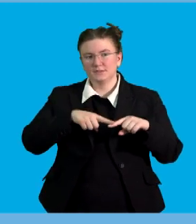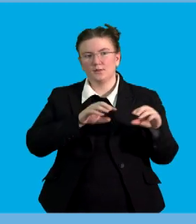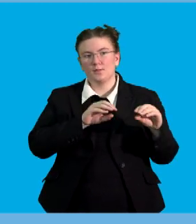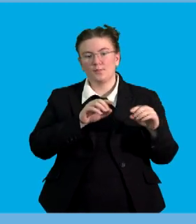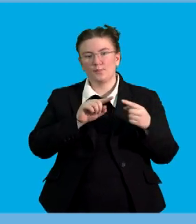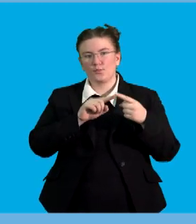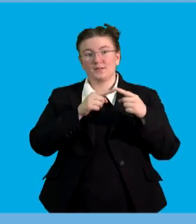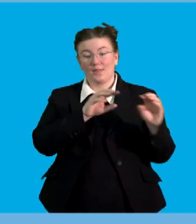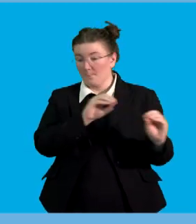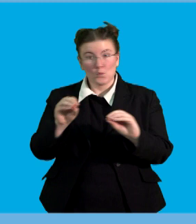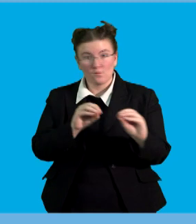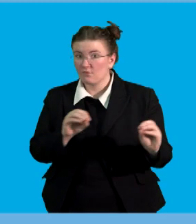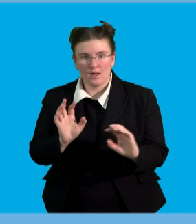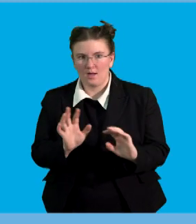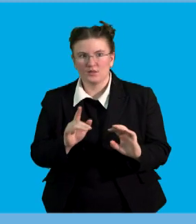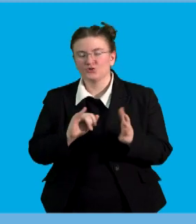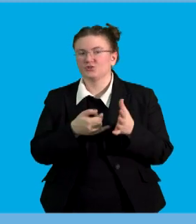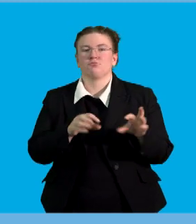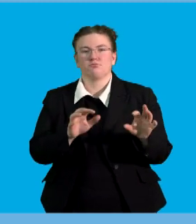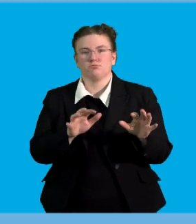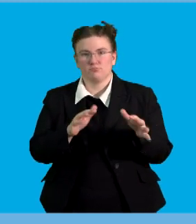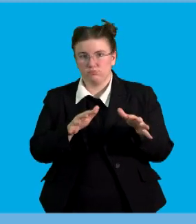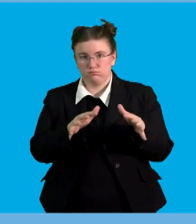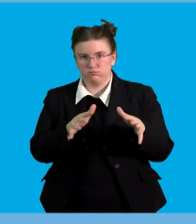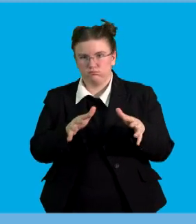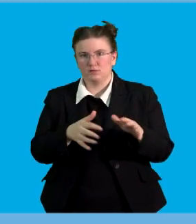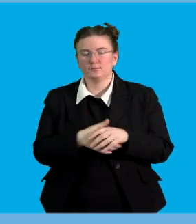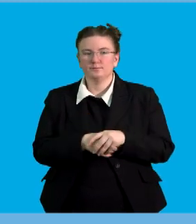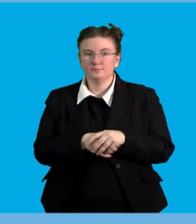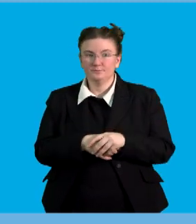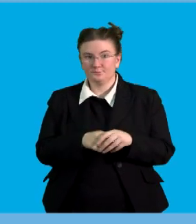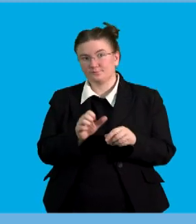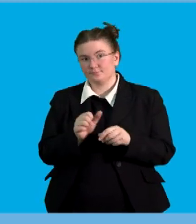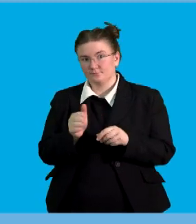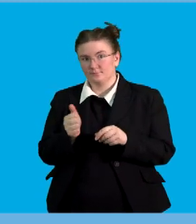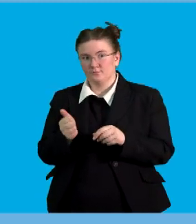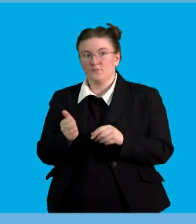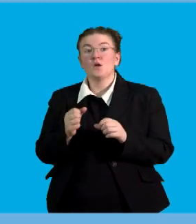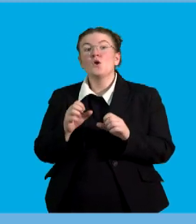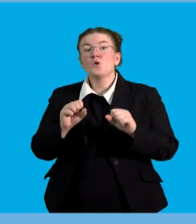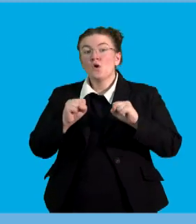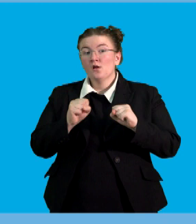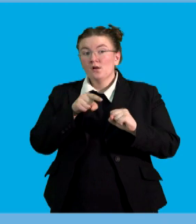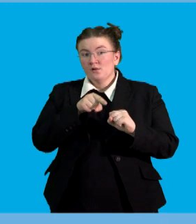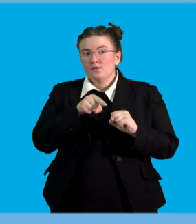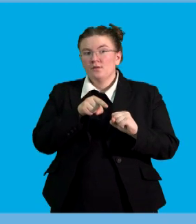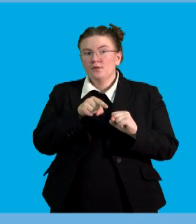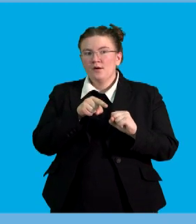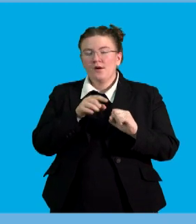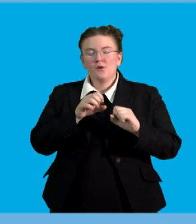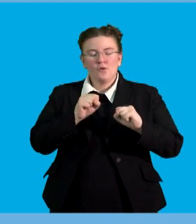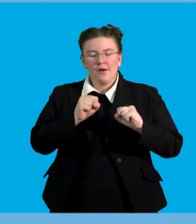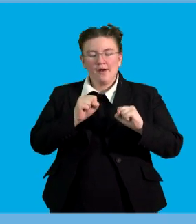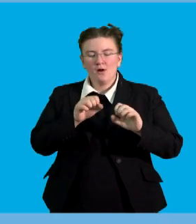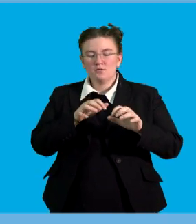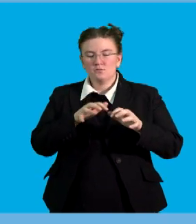around a point. So they are not moving, they just simply vibrate. And then now, so our solid